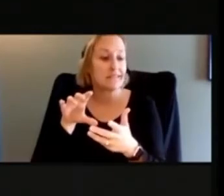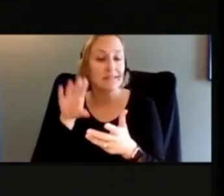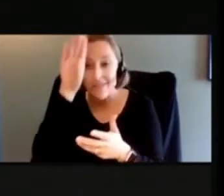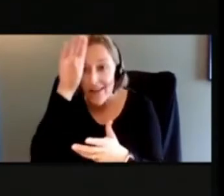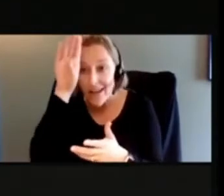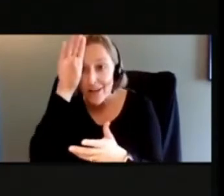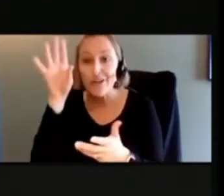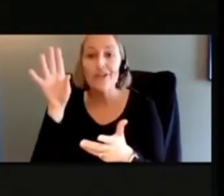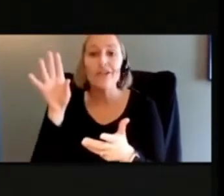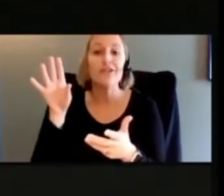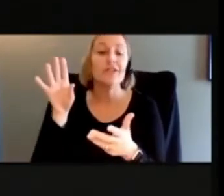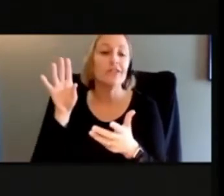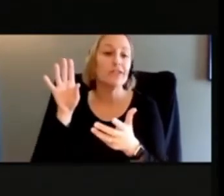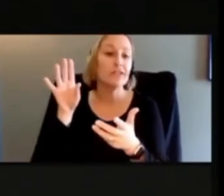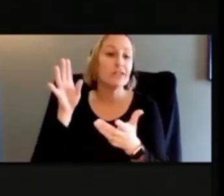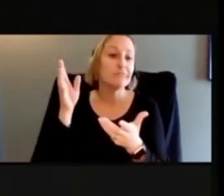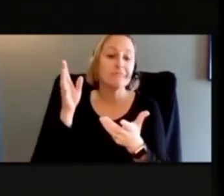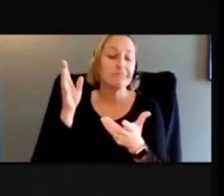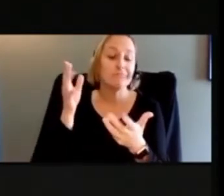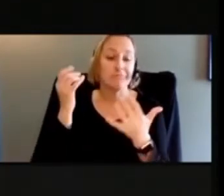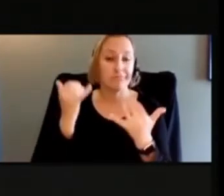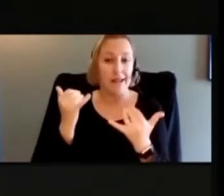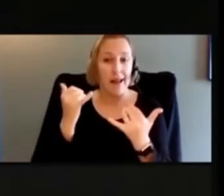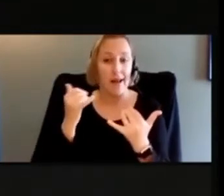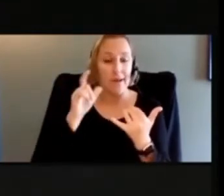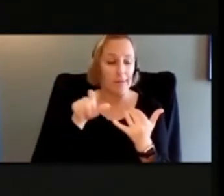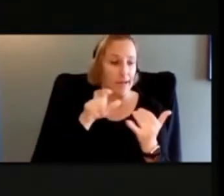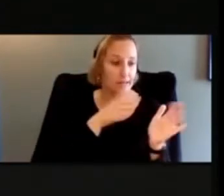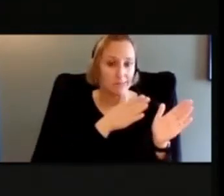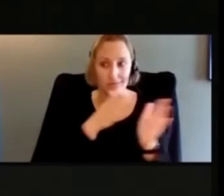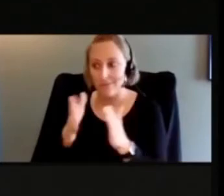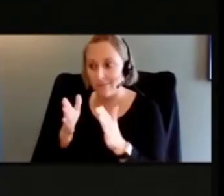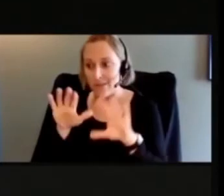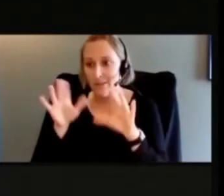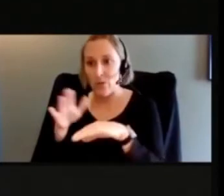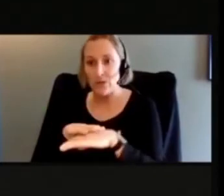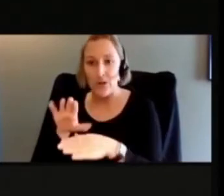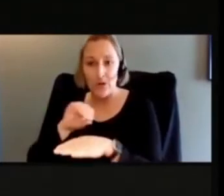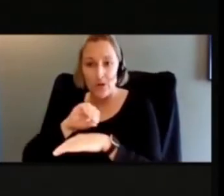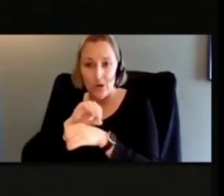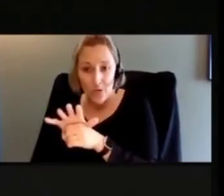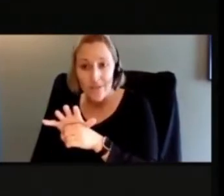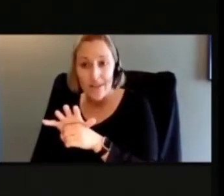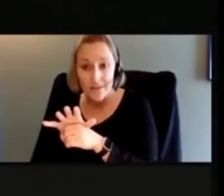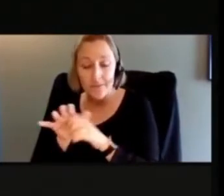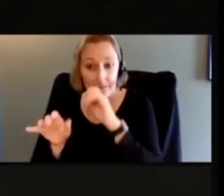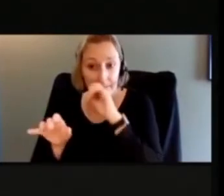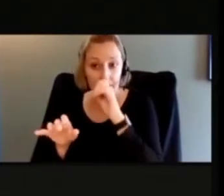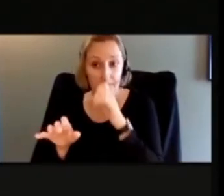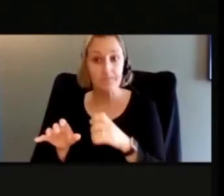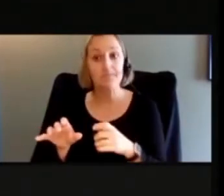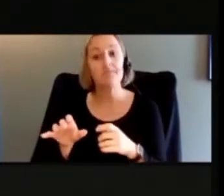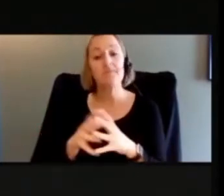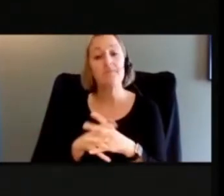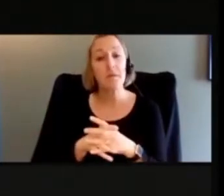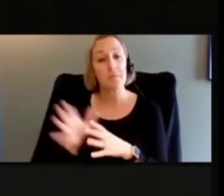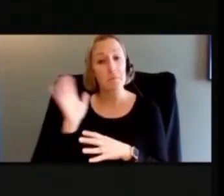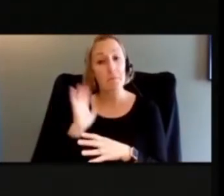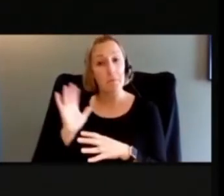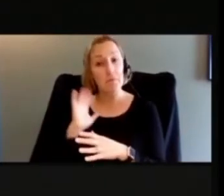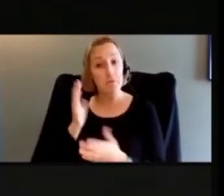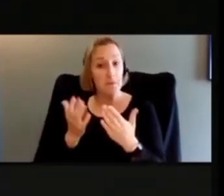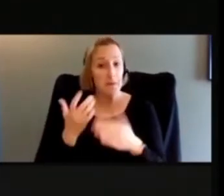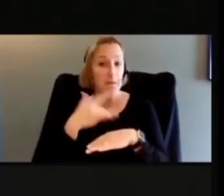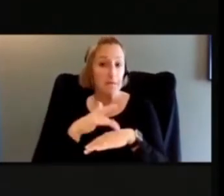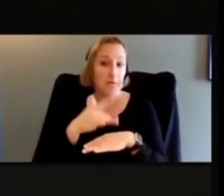fire departments, now have to pivot and focus more on COVID, but usually would have been available in terms of responding